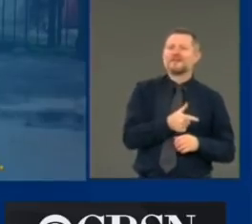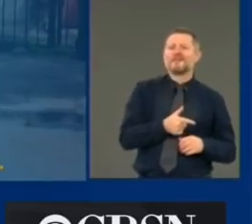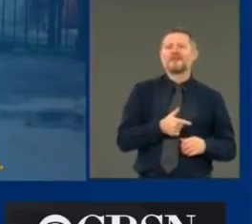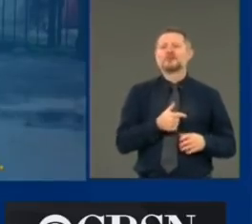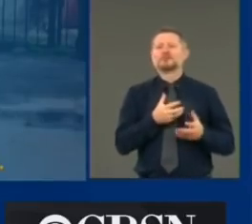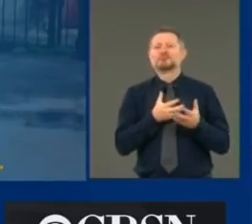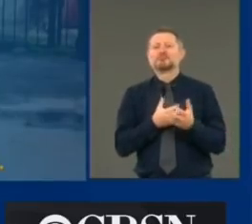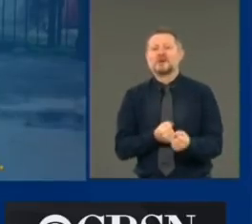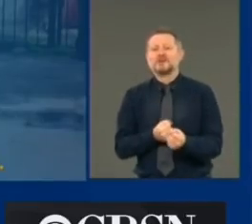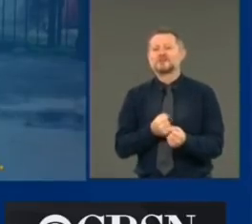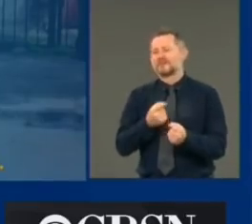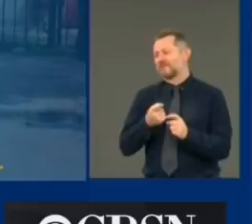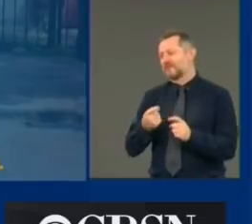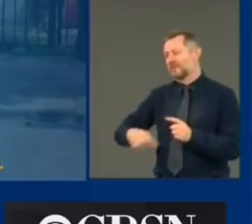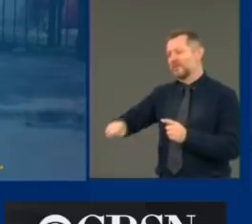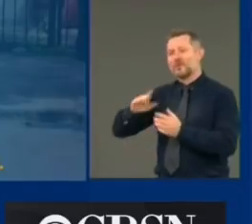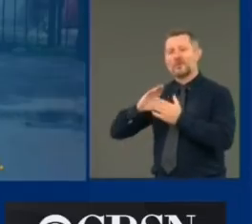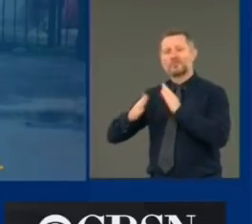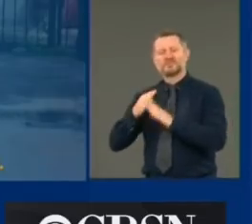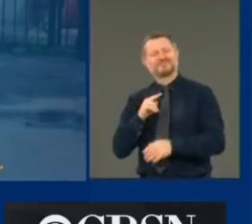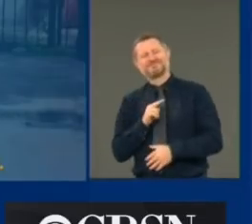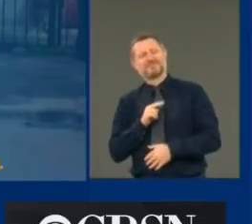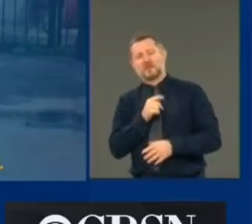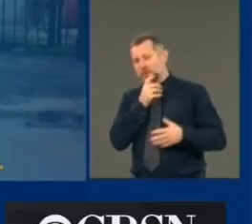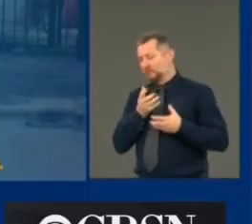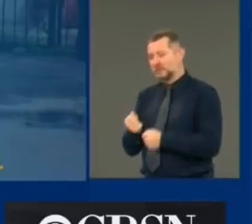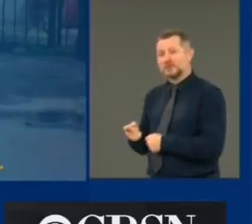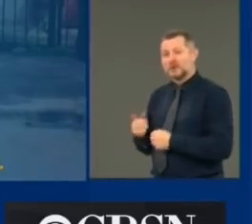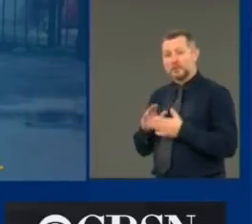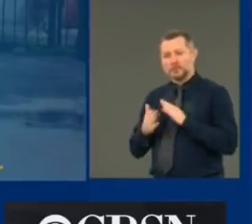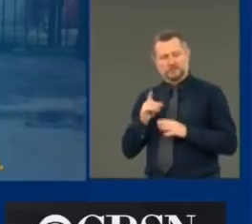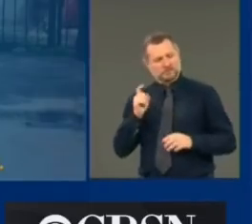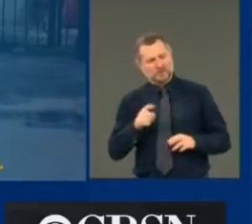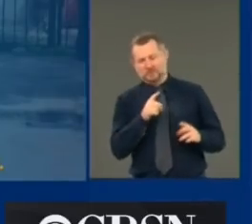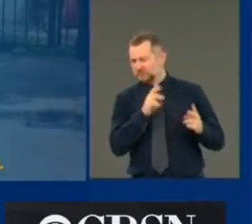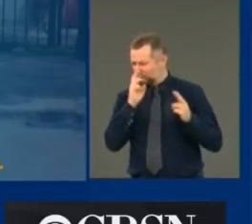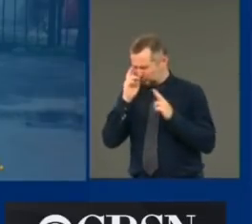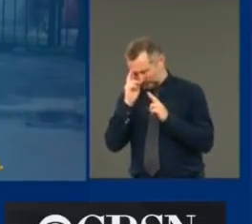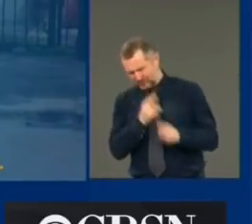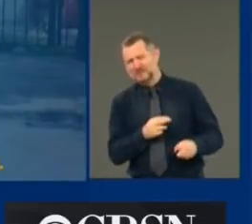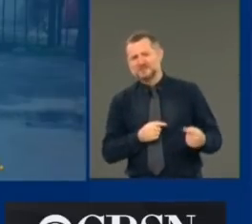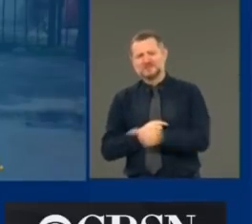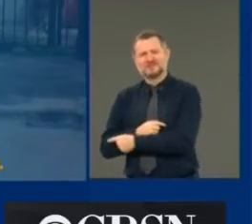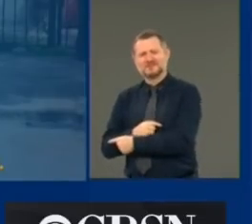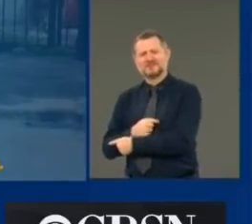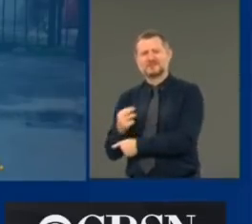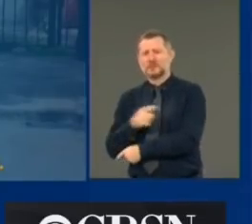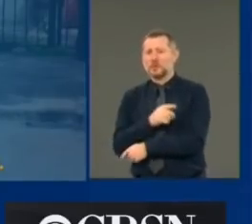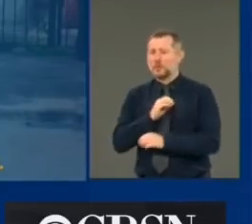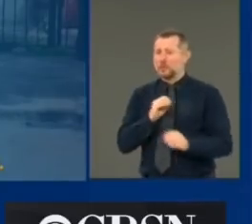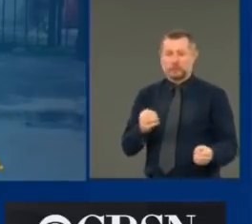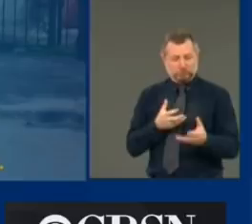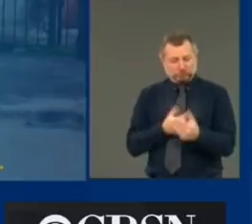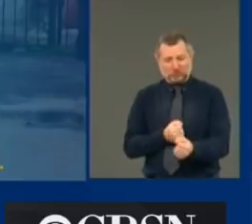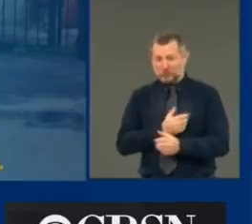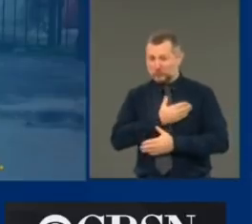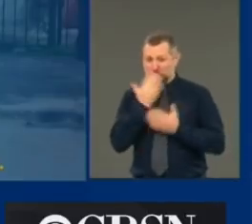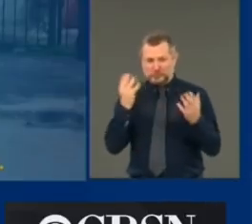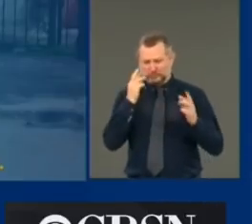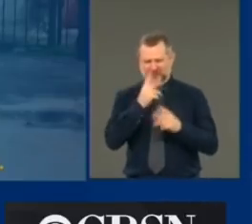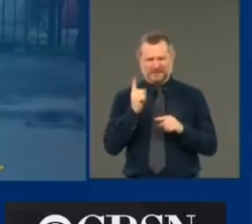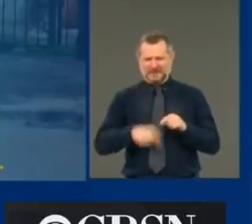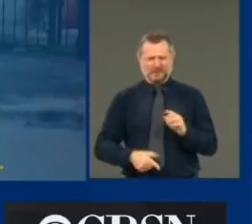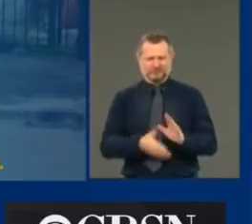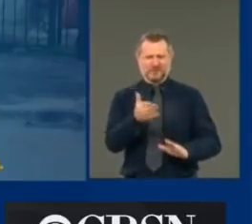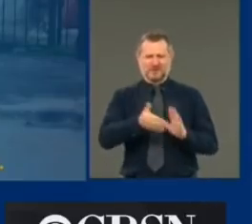trust and respect of the community. It does not work either way. If you don't have